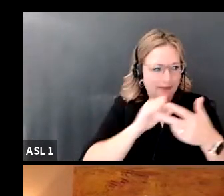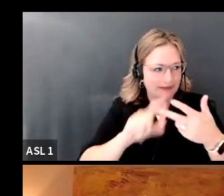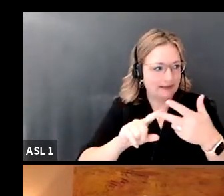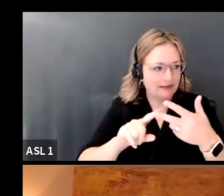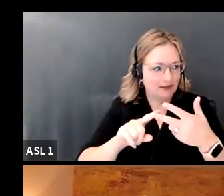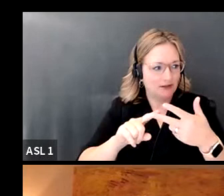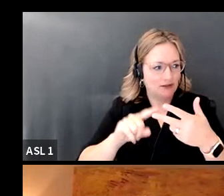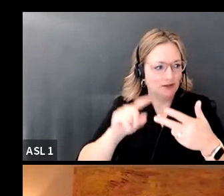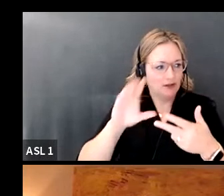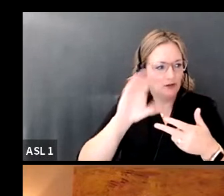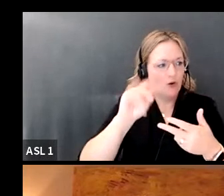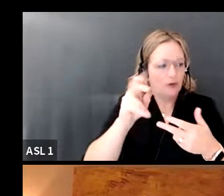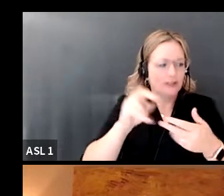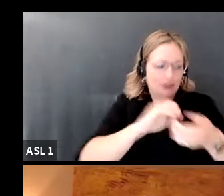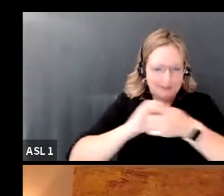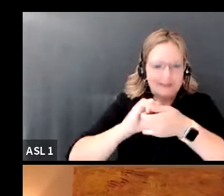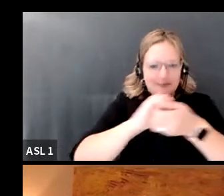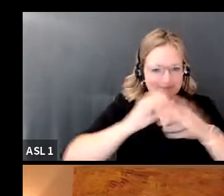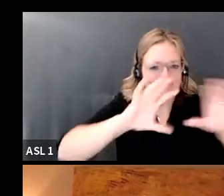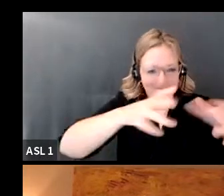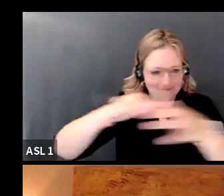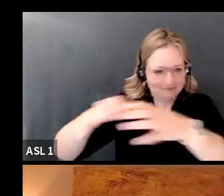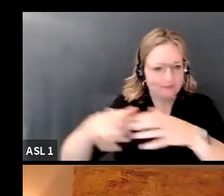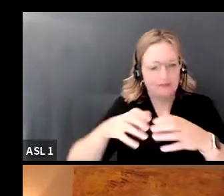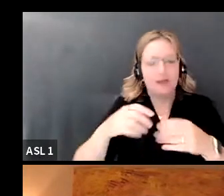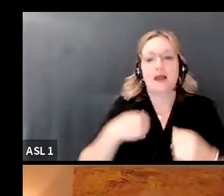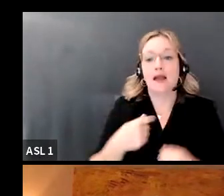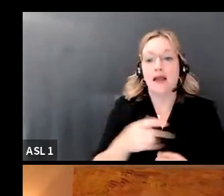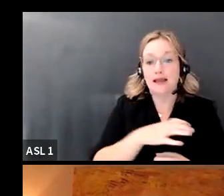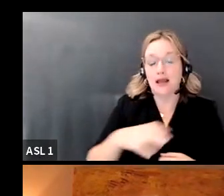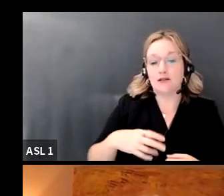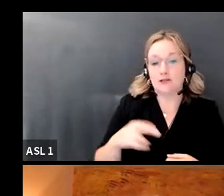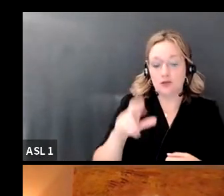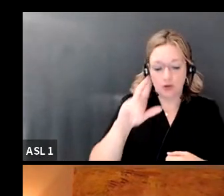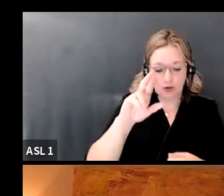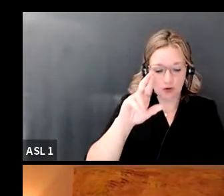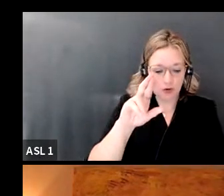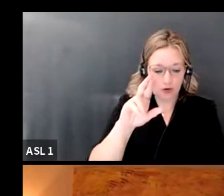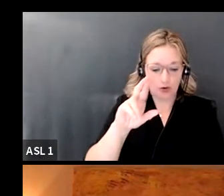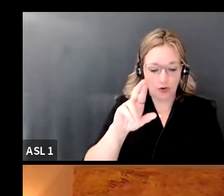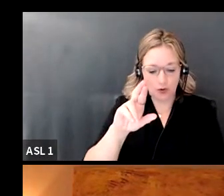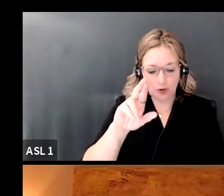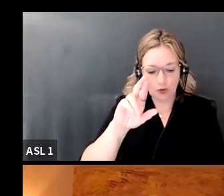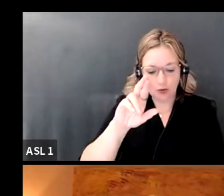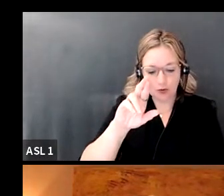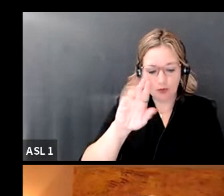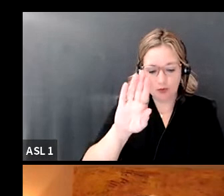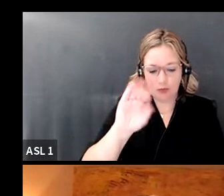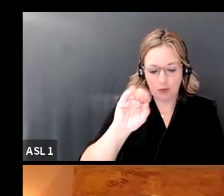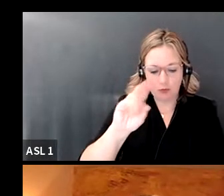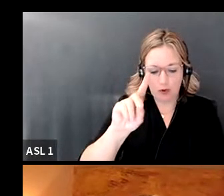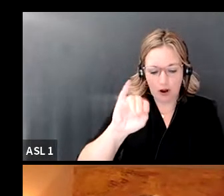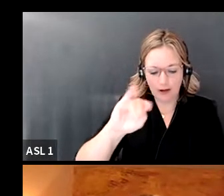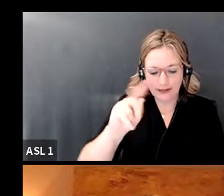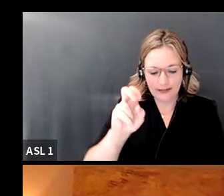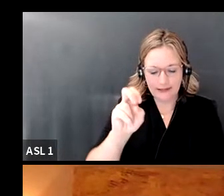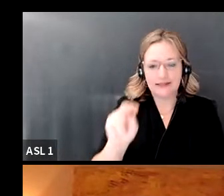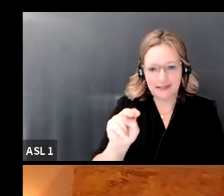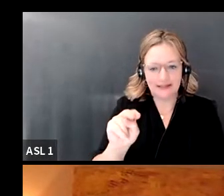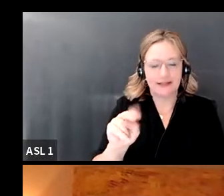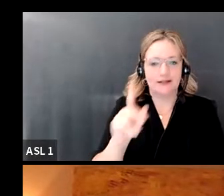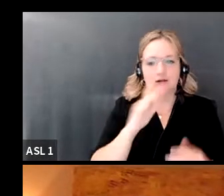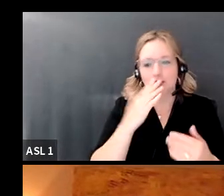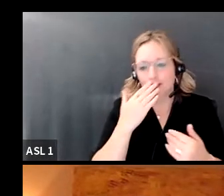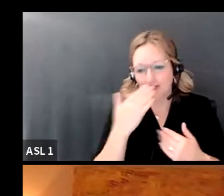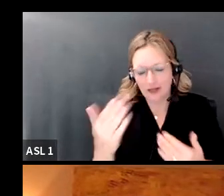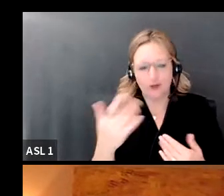thank you to uh councillor um riley brock brockington and sean maynard so anyways um five minutes is going to go pretty